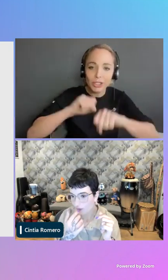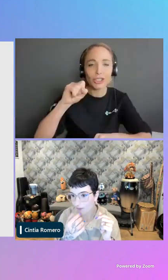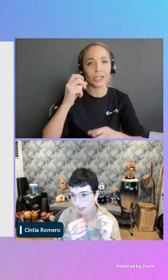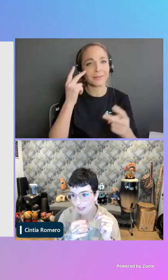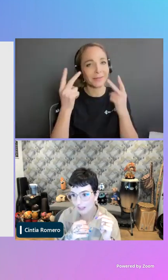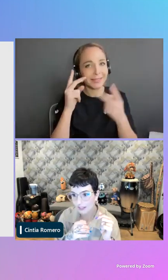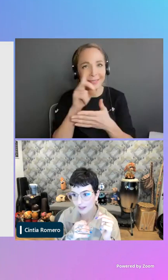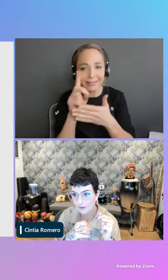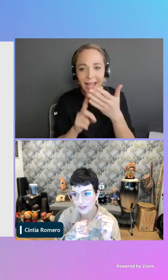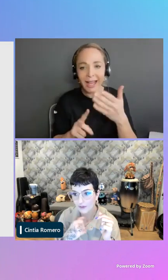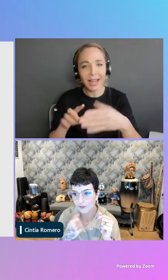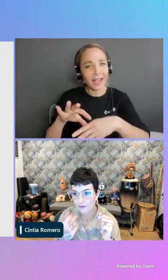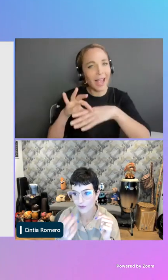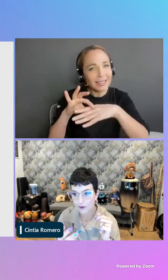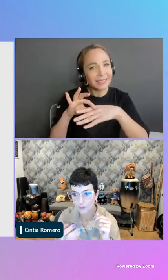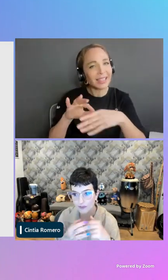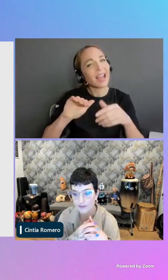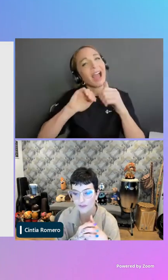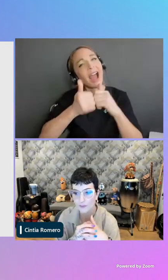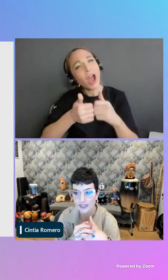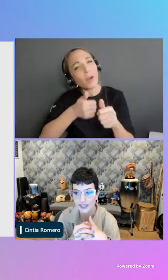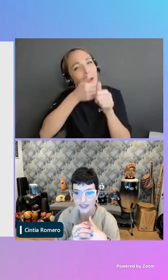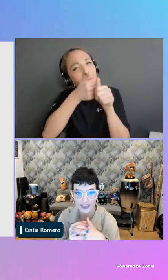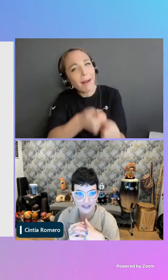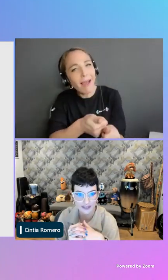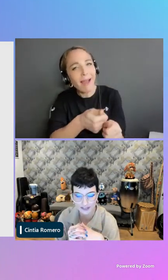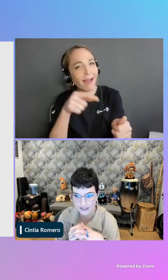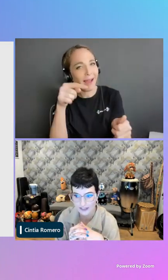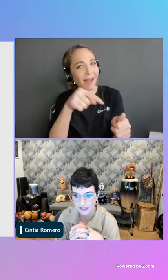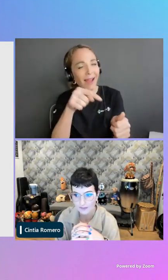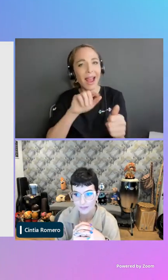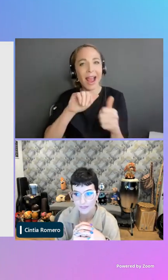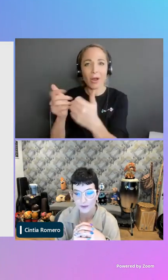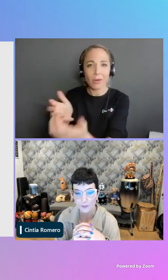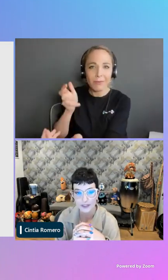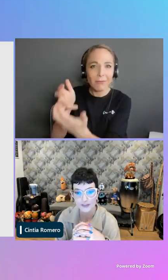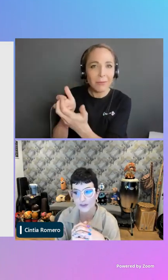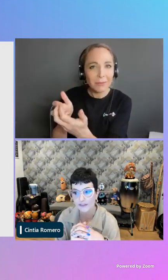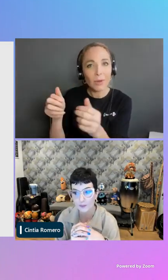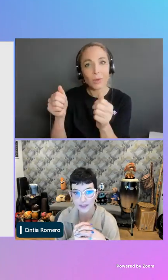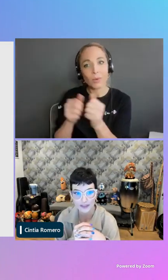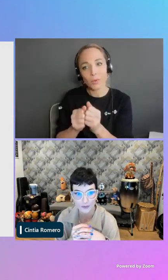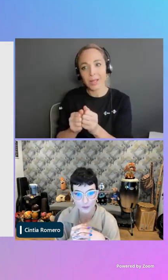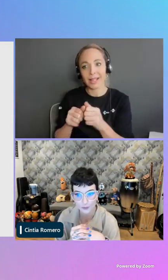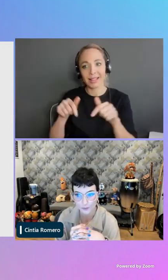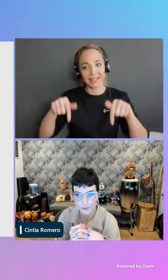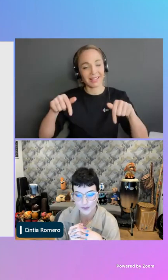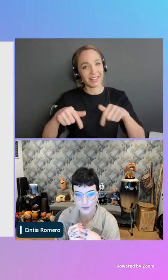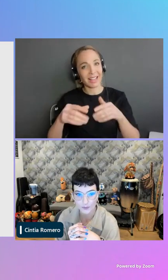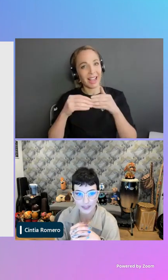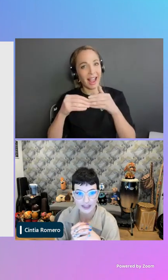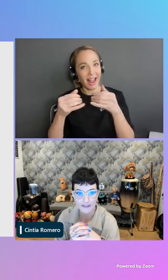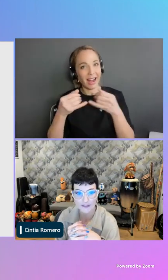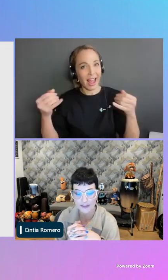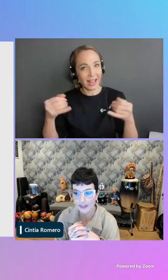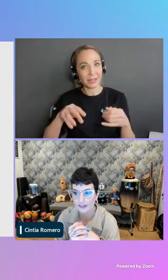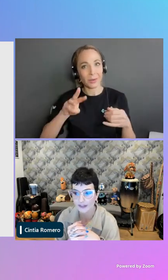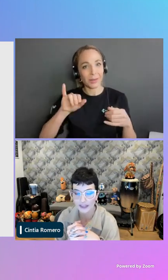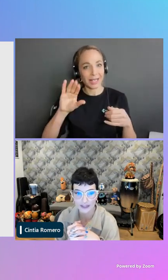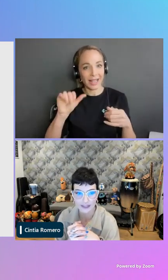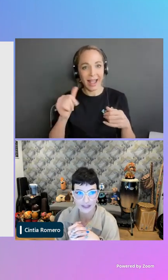they comply and how they conform with WCAG guidelines. We need to evaluate the tools. Do we